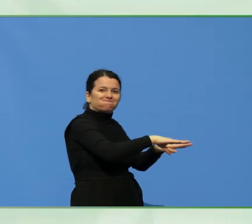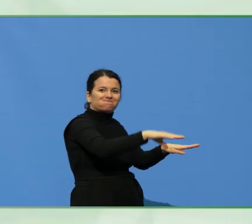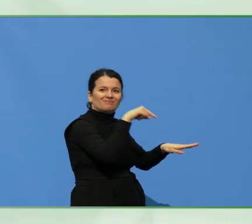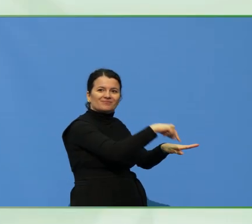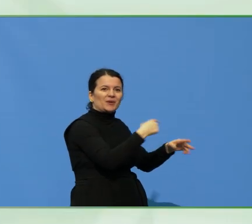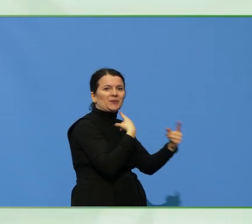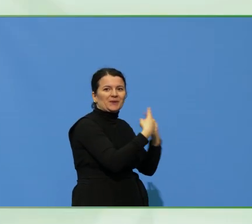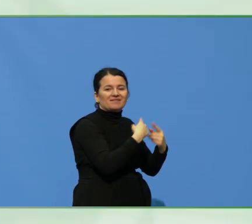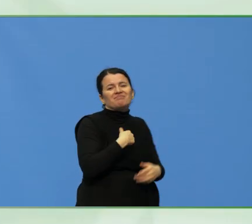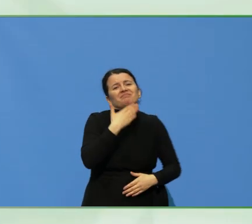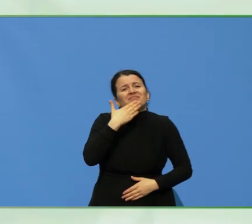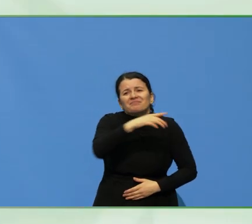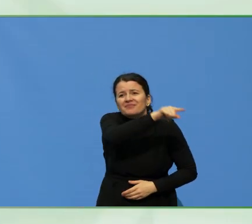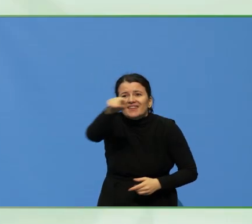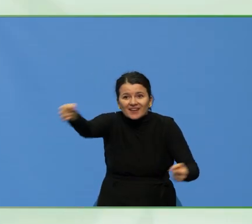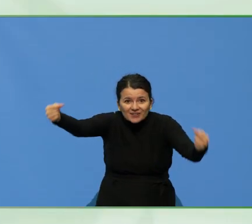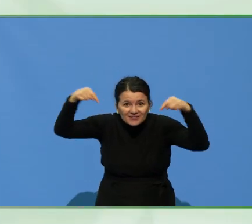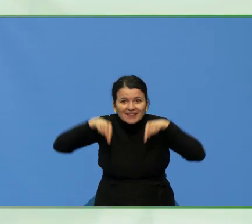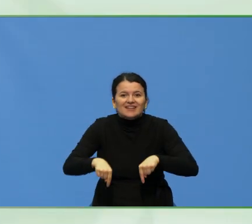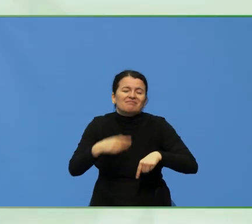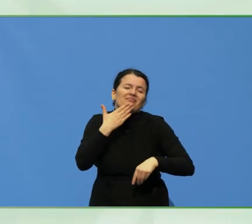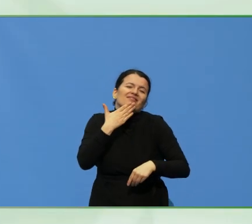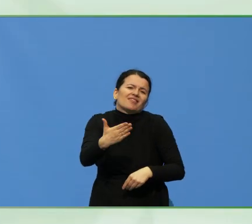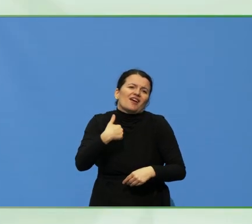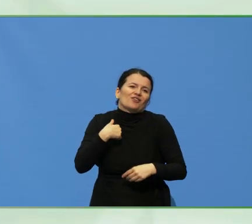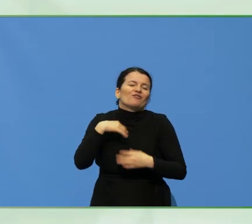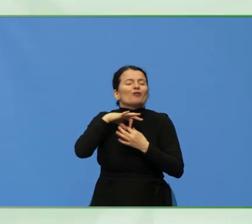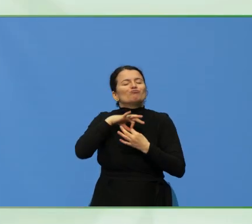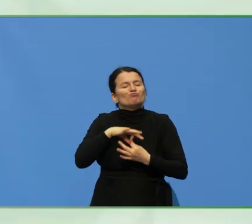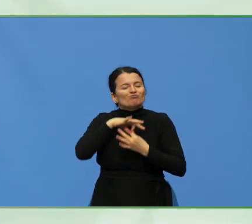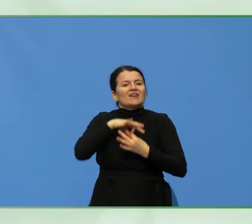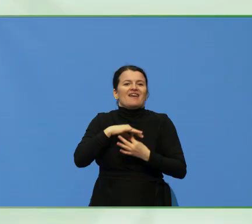joining me today. Thank you for being present and just valuing your